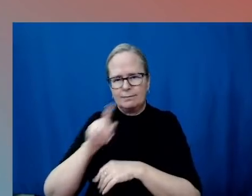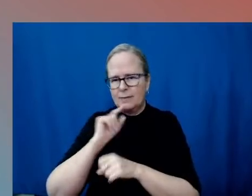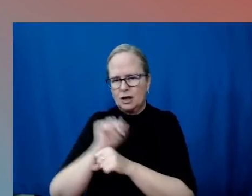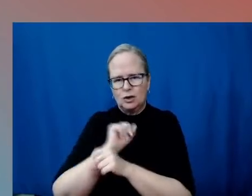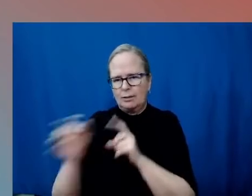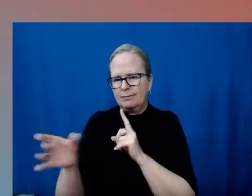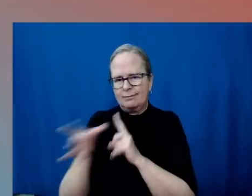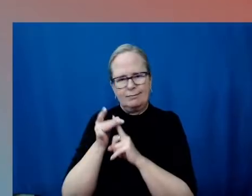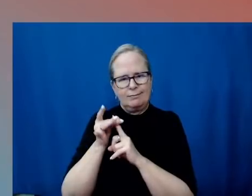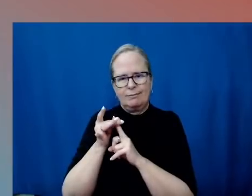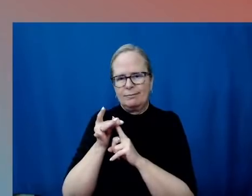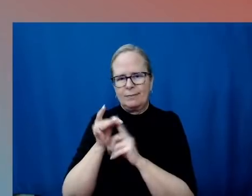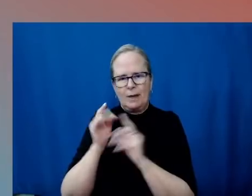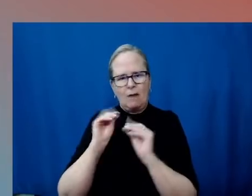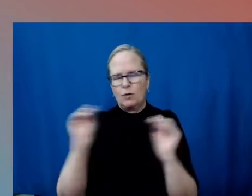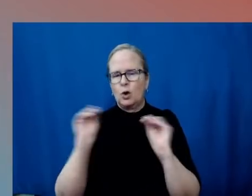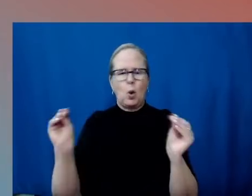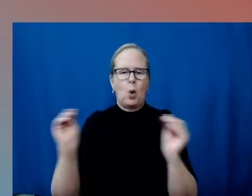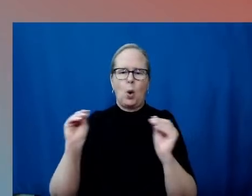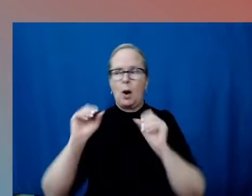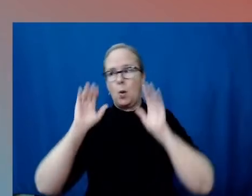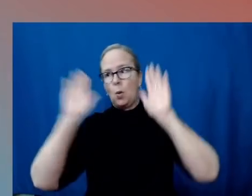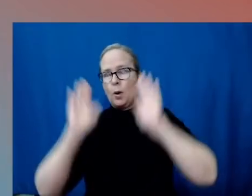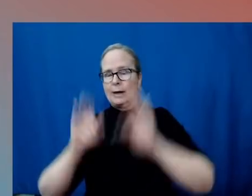from infection.